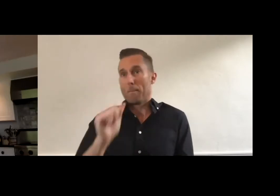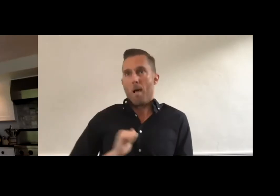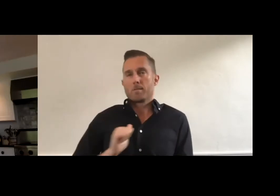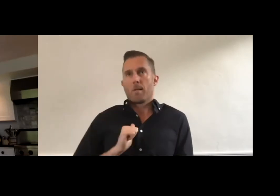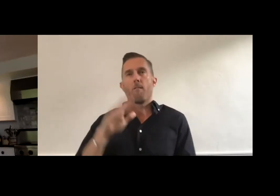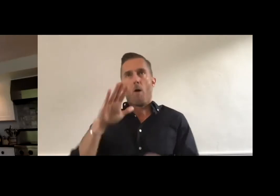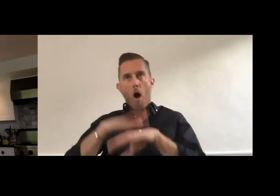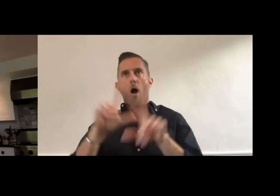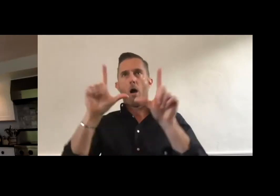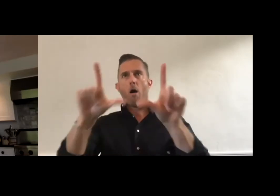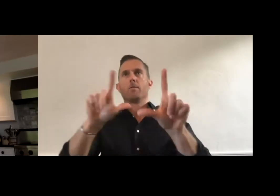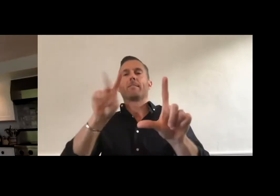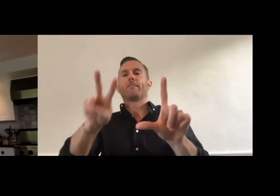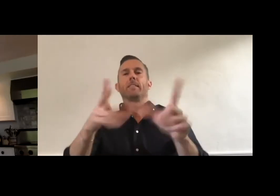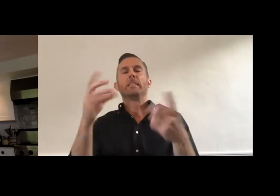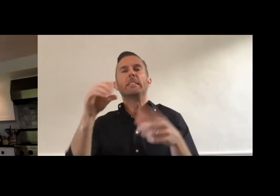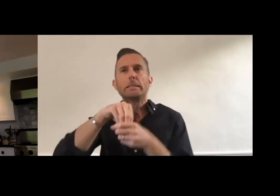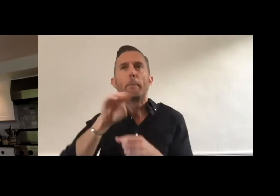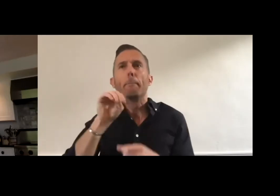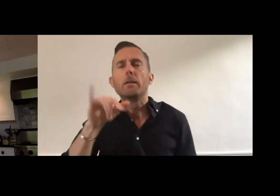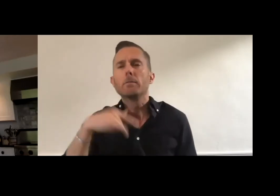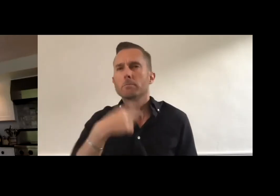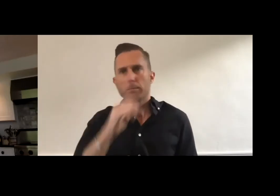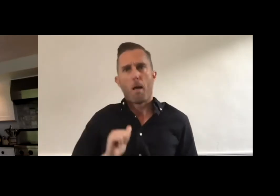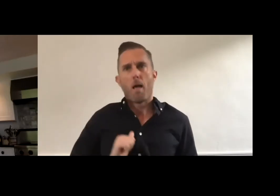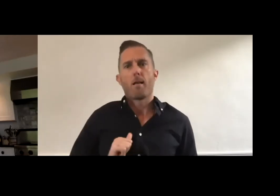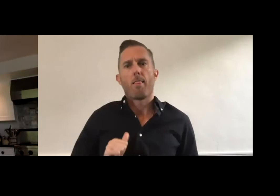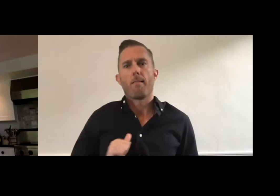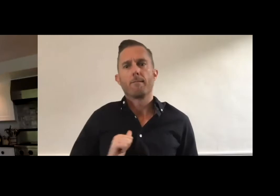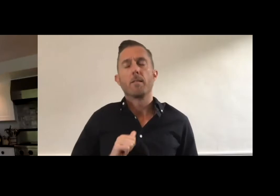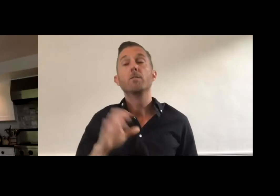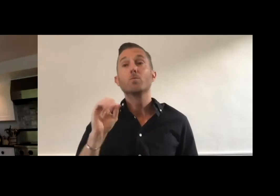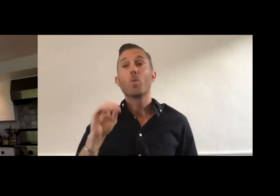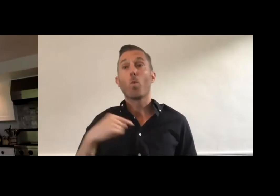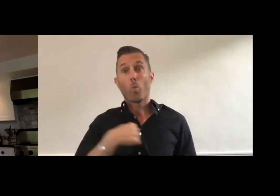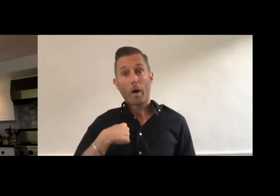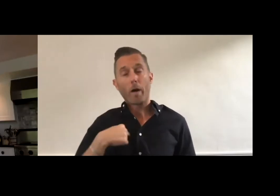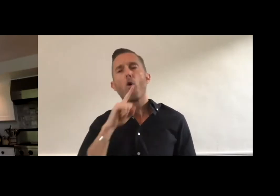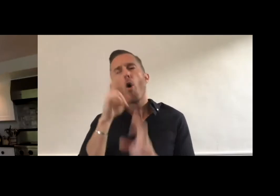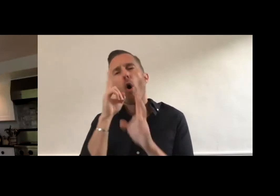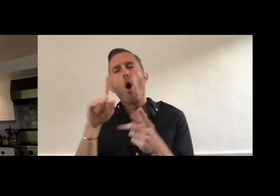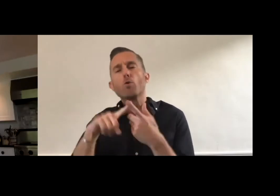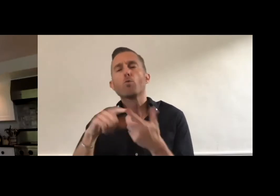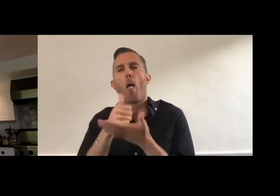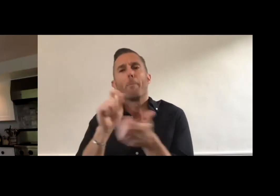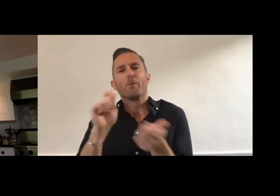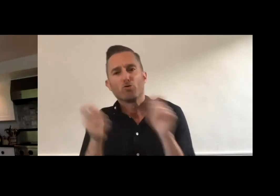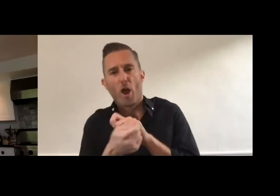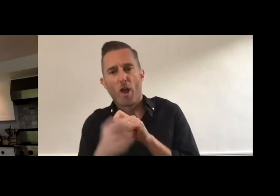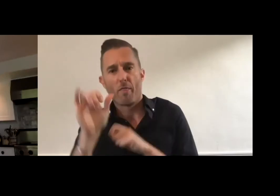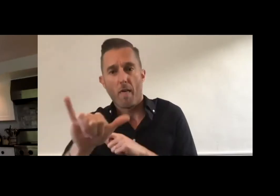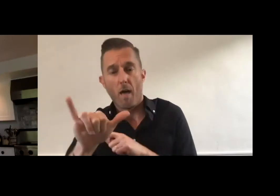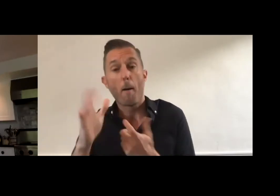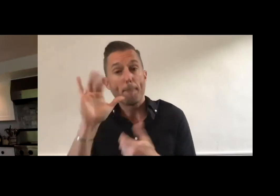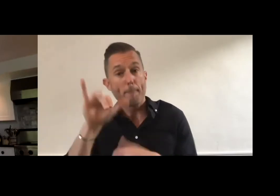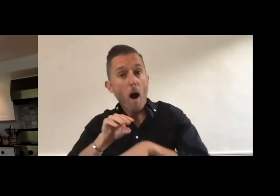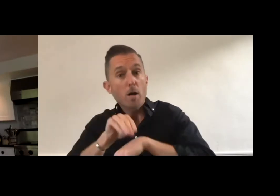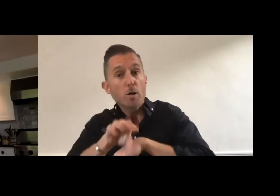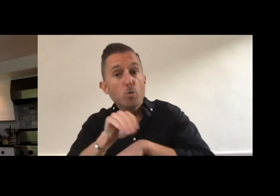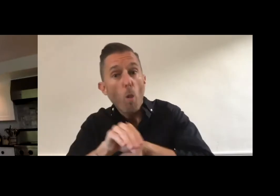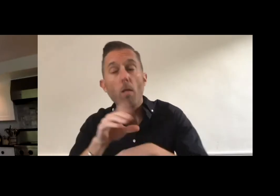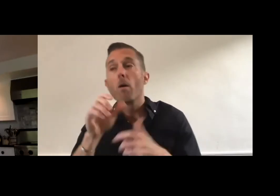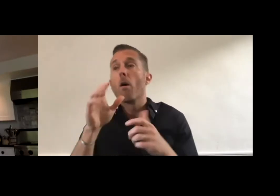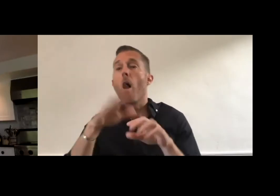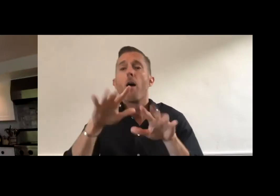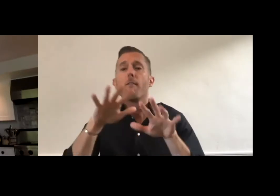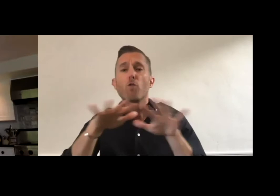media. RespectAbility has been honored to play a part in changing this, including consulting on an array of films and TV